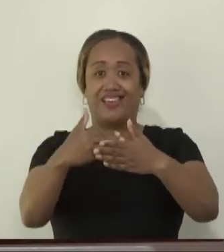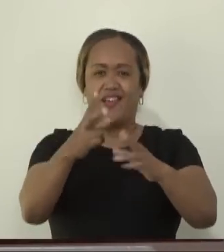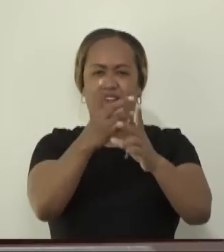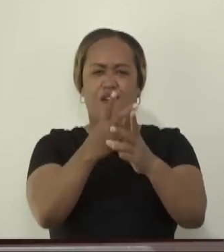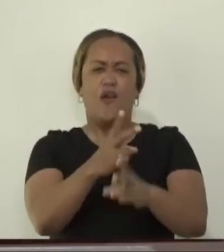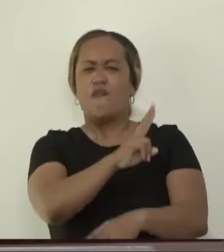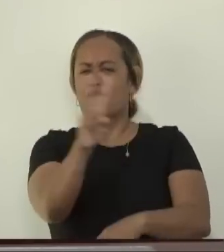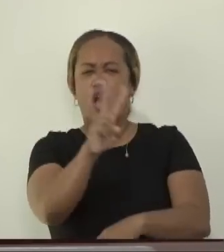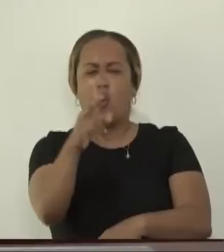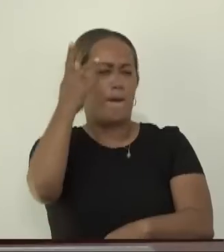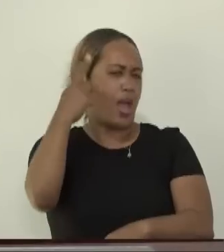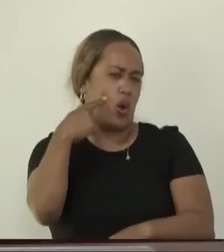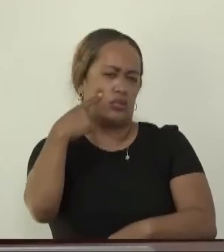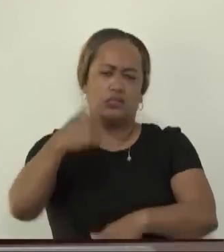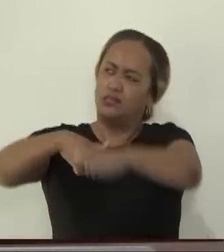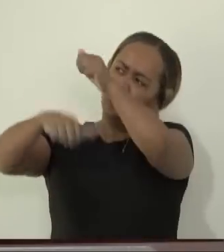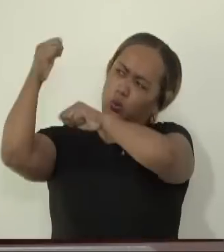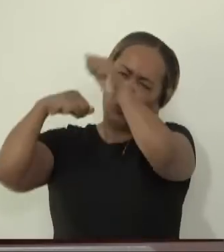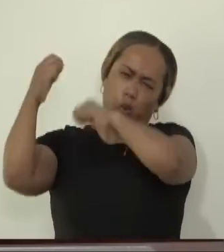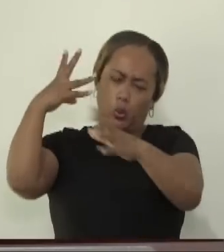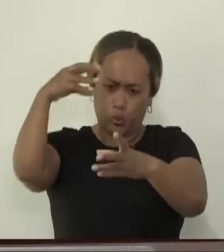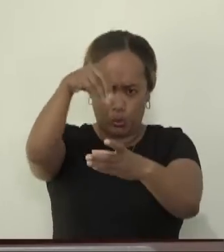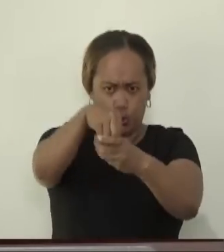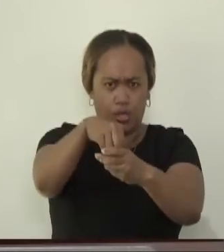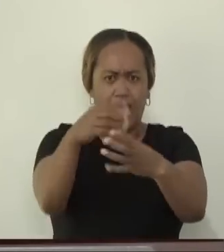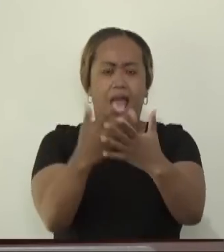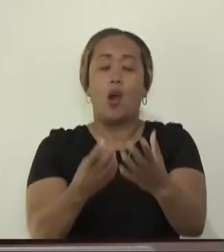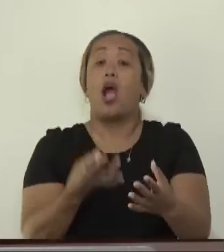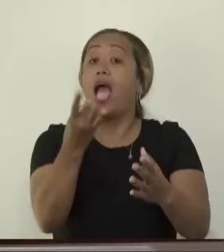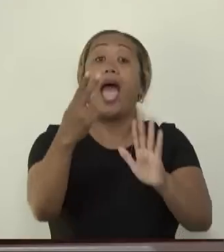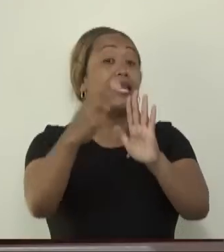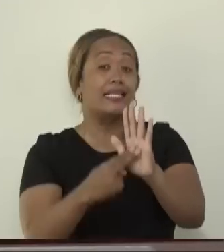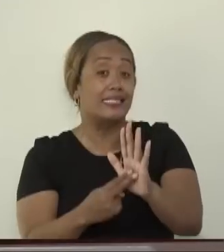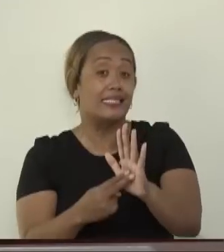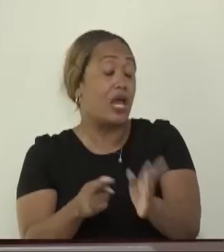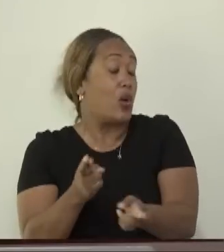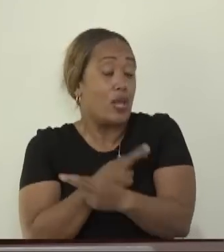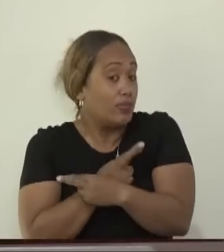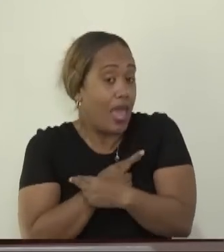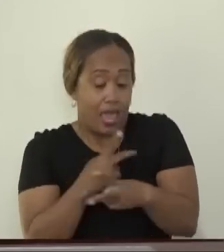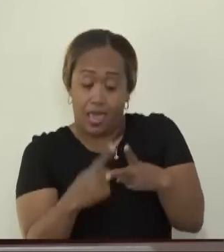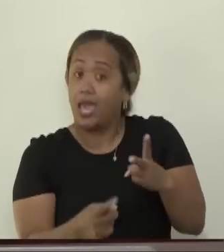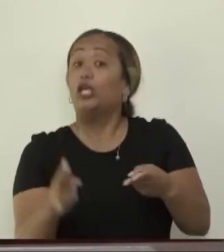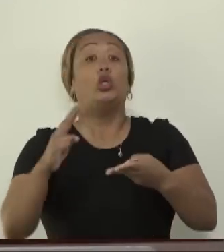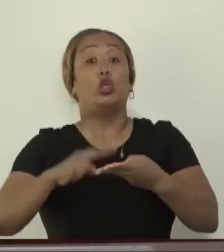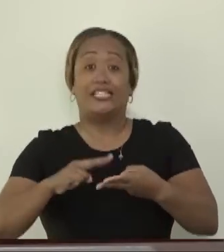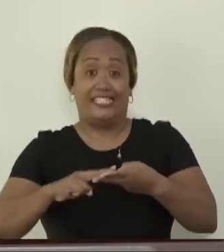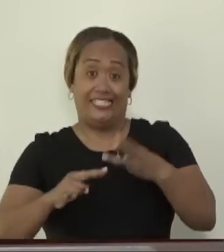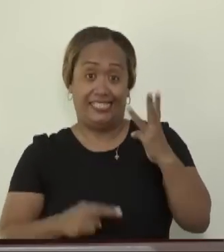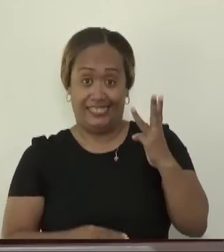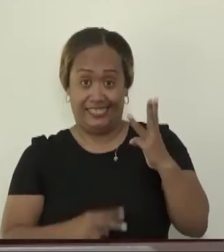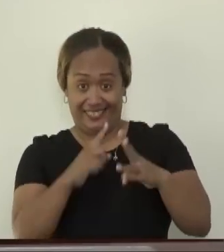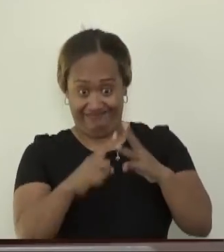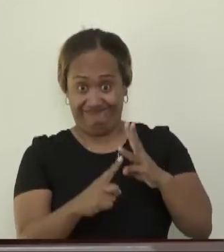of our parents and ancestors, and that is kindness, mutual respect, and unity.